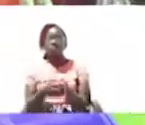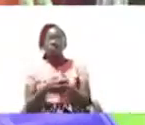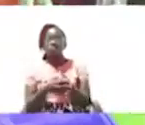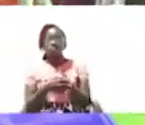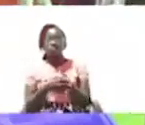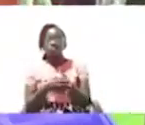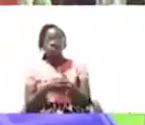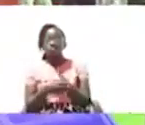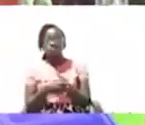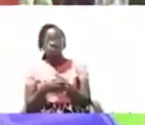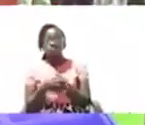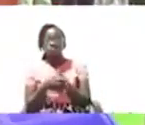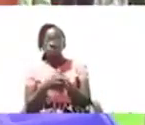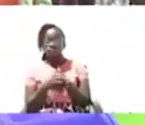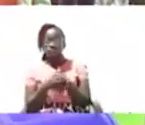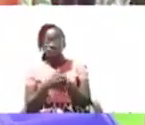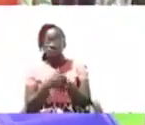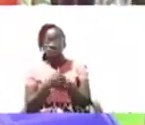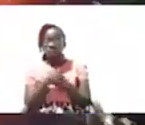future. Wow.